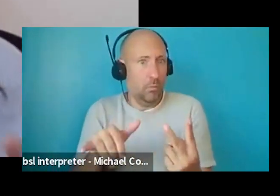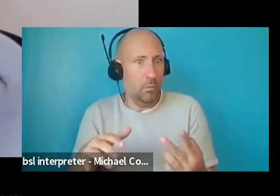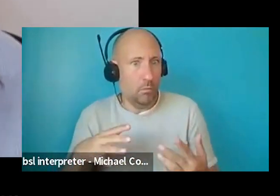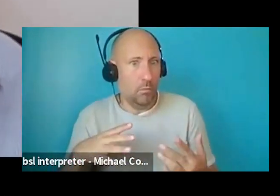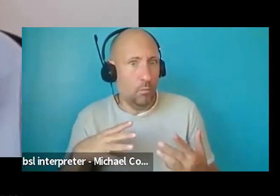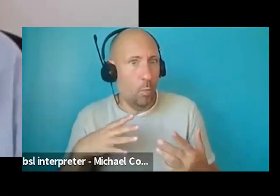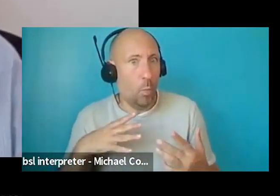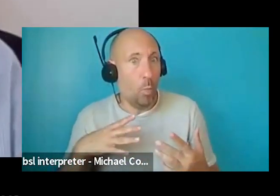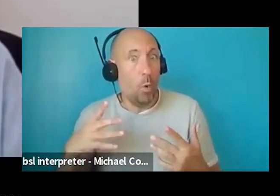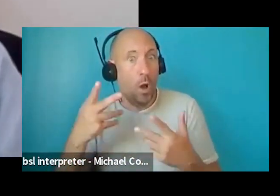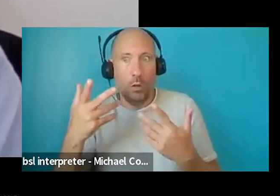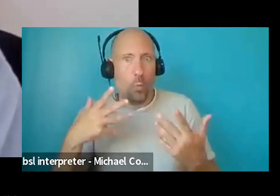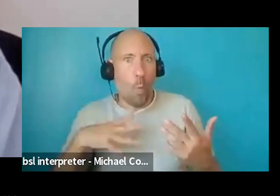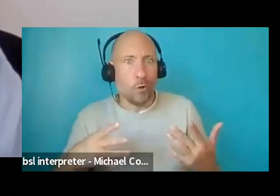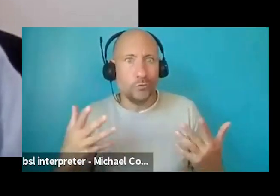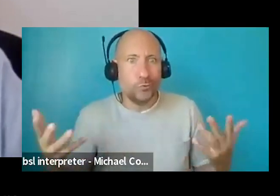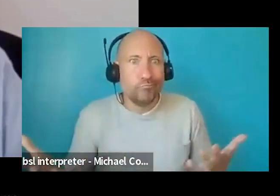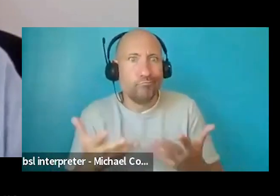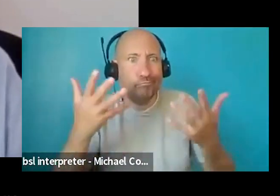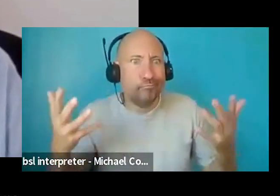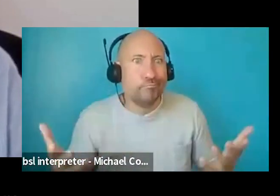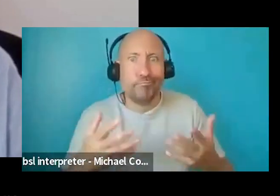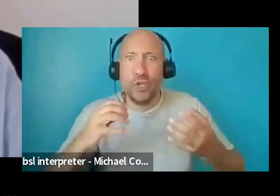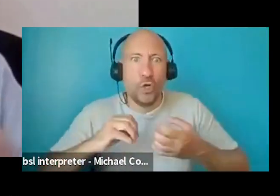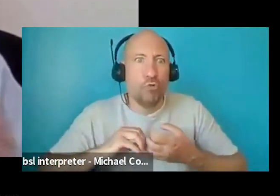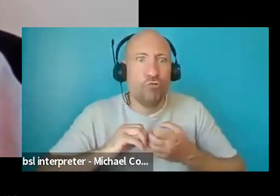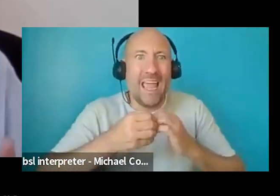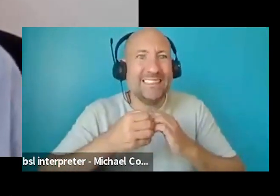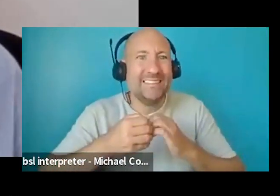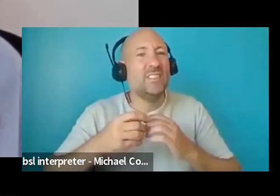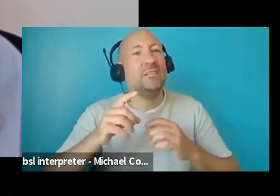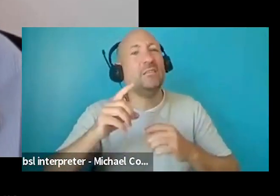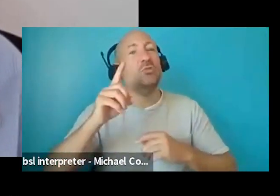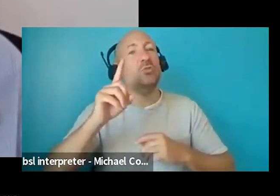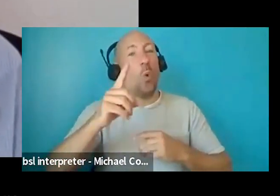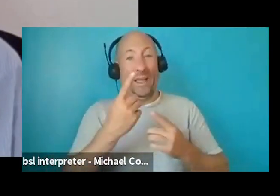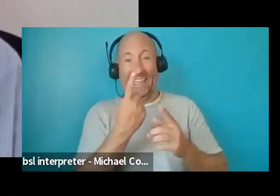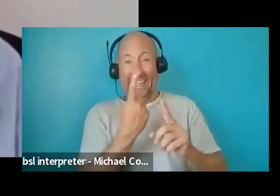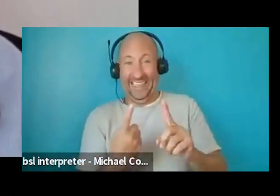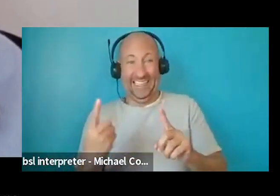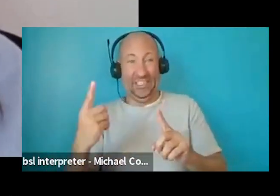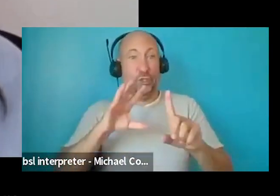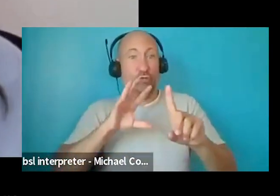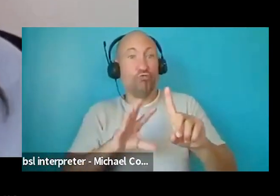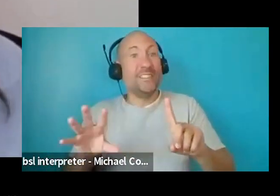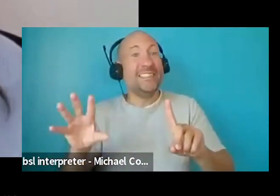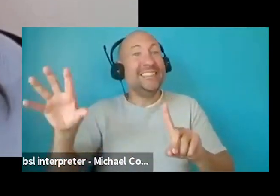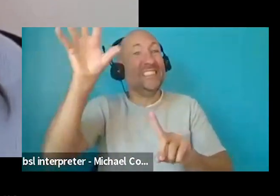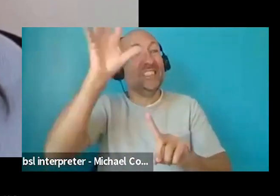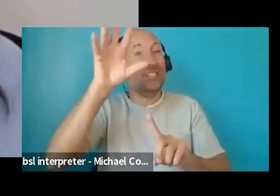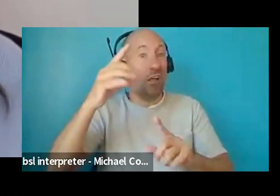of fostering creativity. It is then regions deciding who are the artists and who are